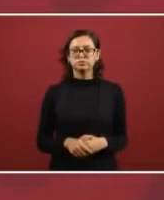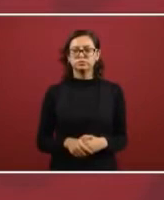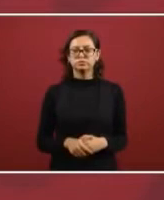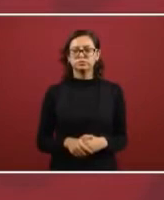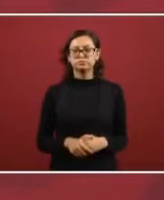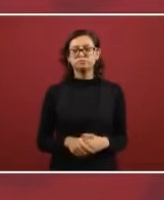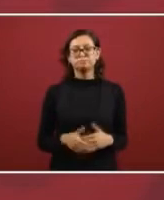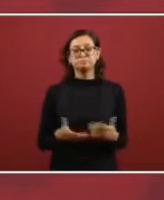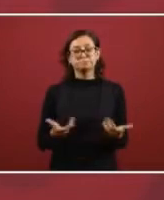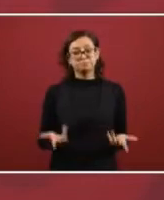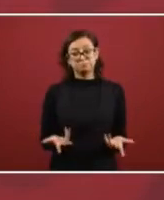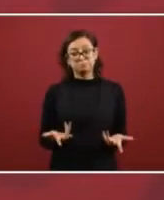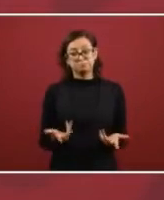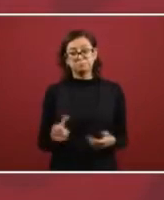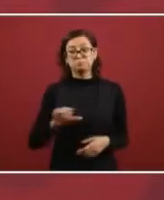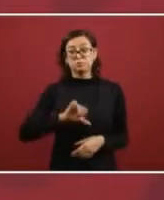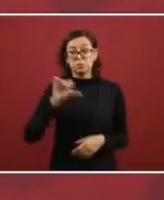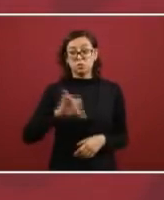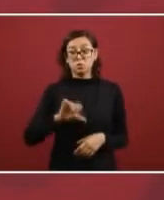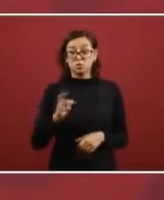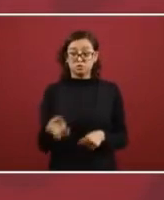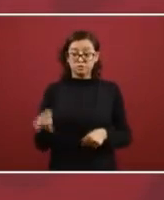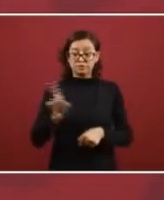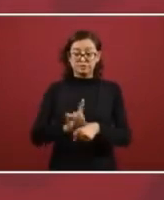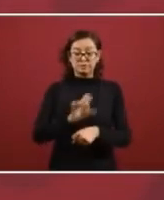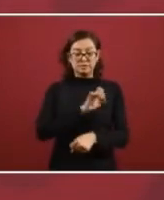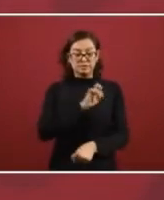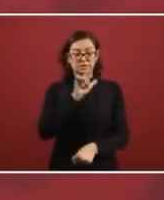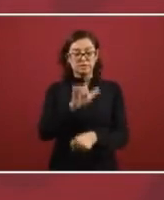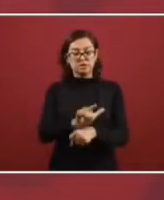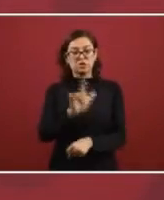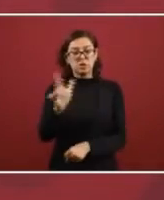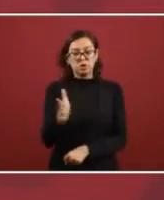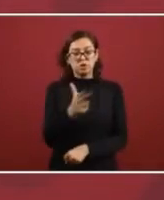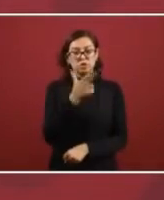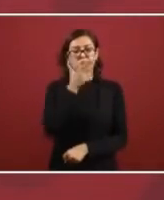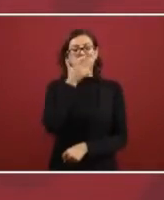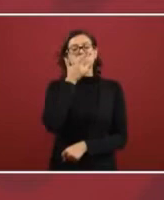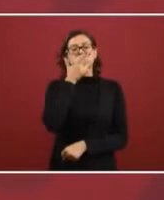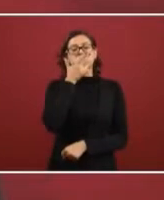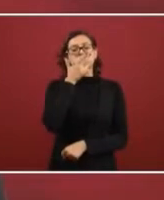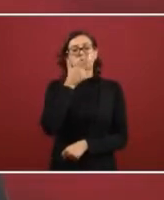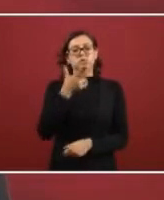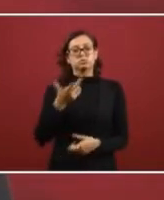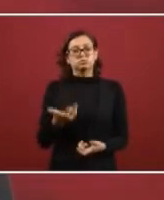activities of today are going to consist of, because it's a special day